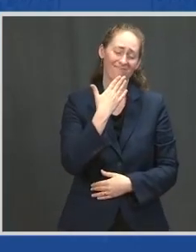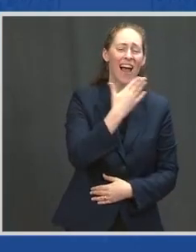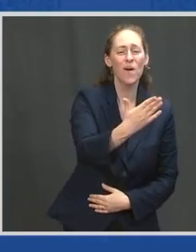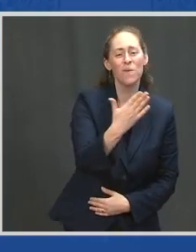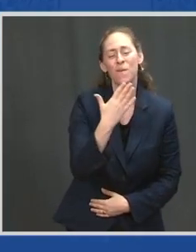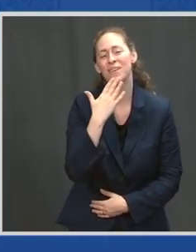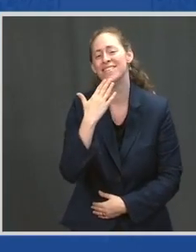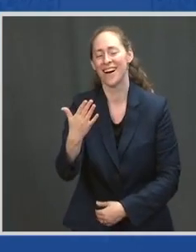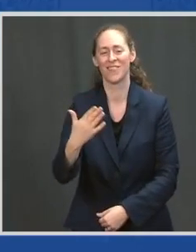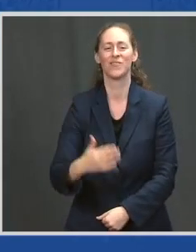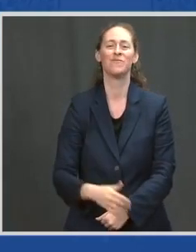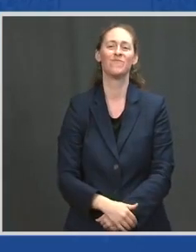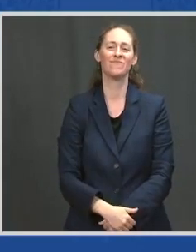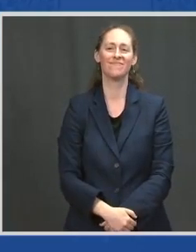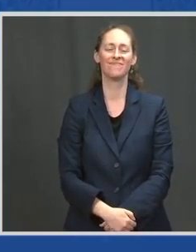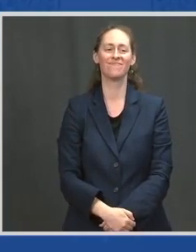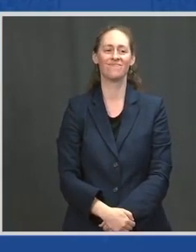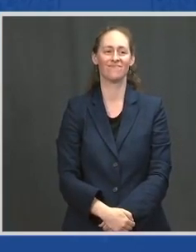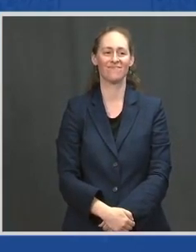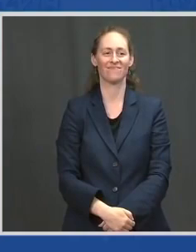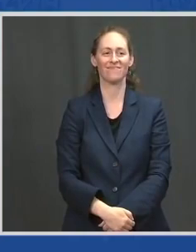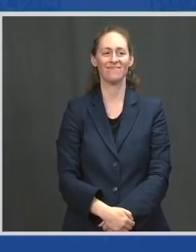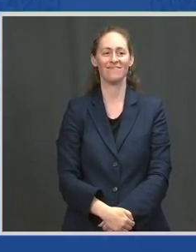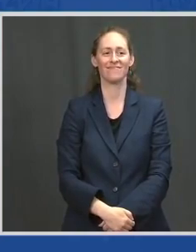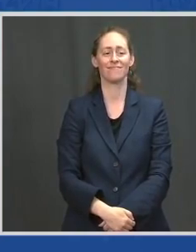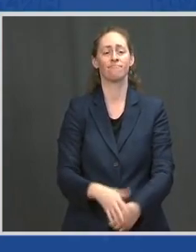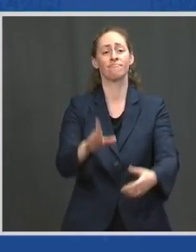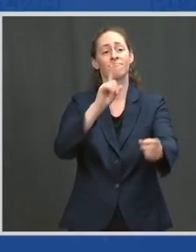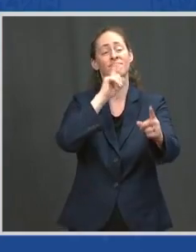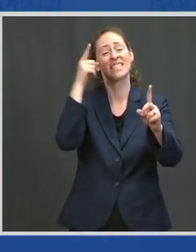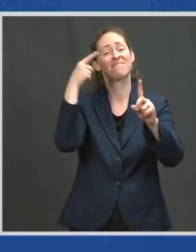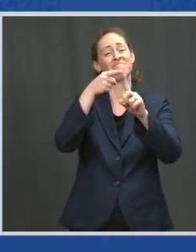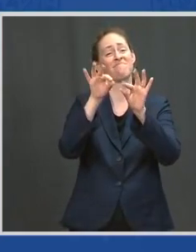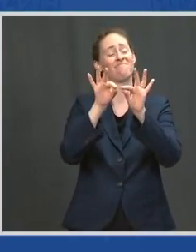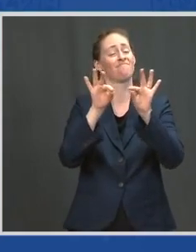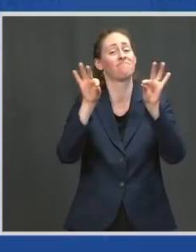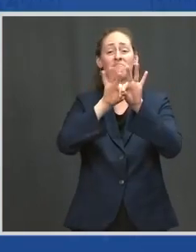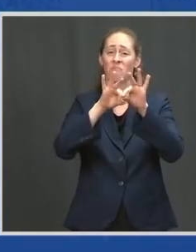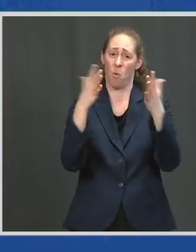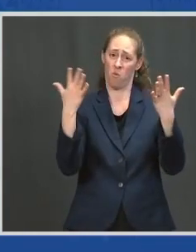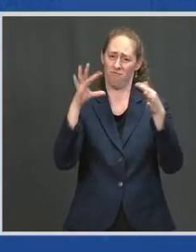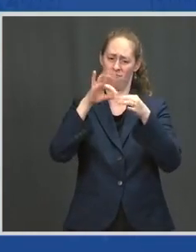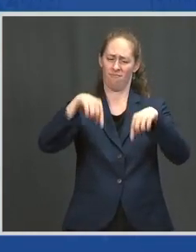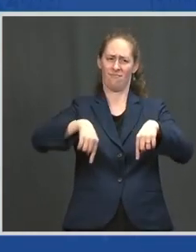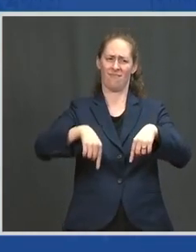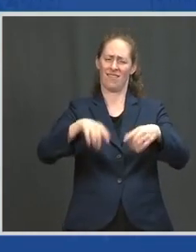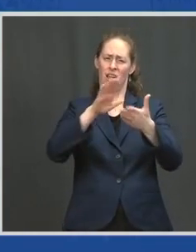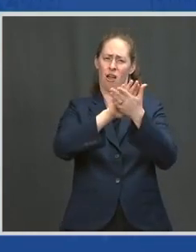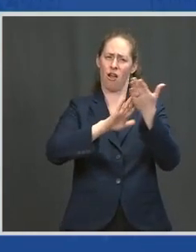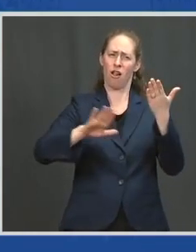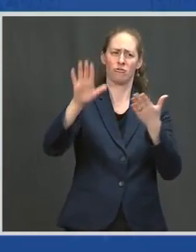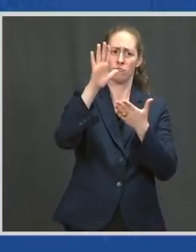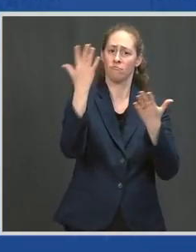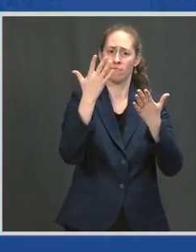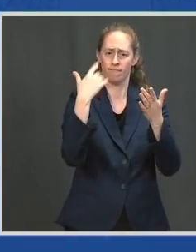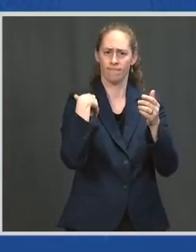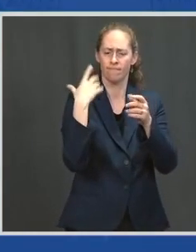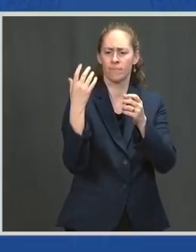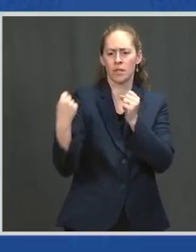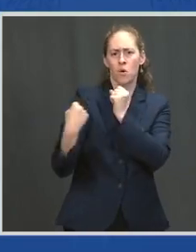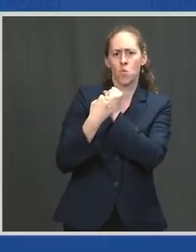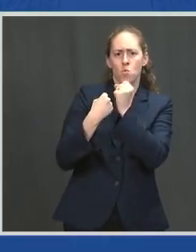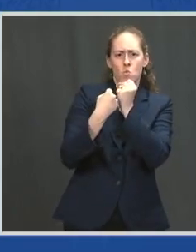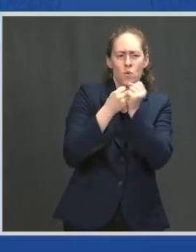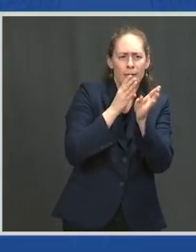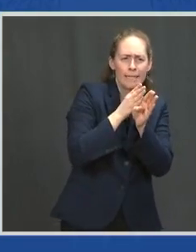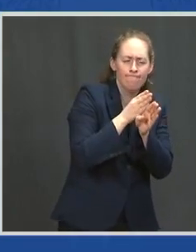But the thing that is so special about TCC is the specialized support that we receive and also the smaller class sizes,